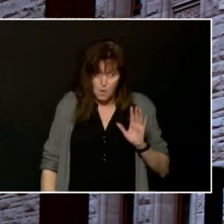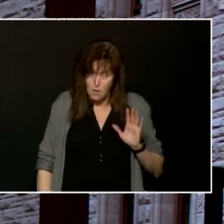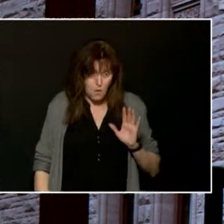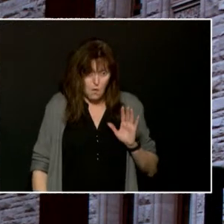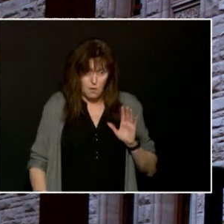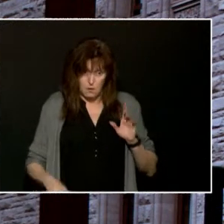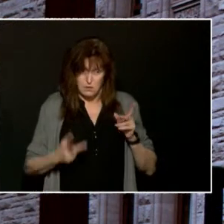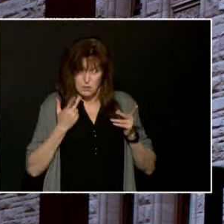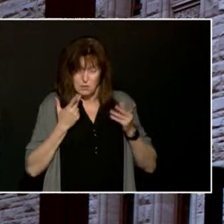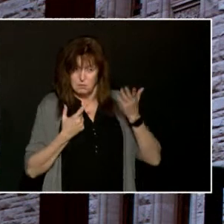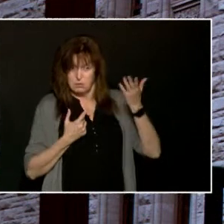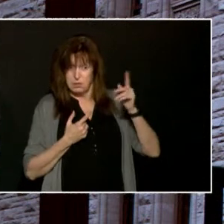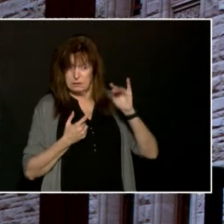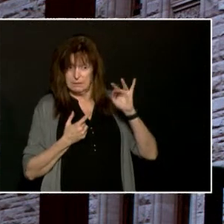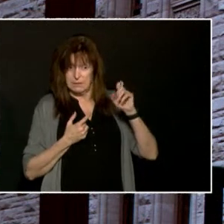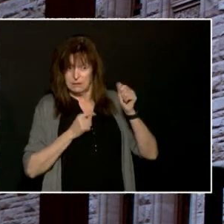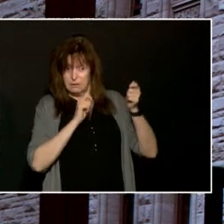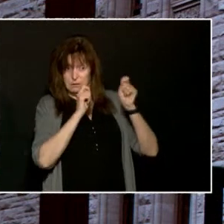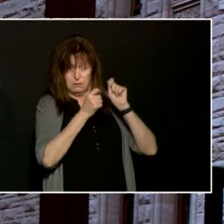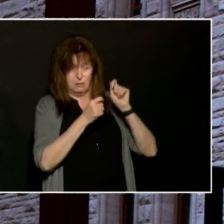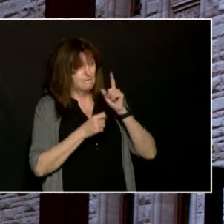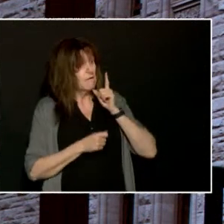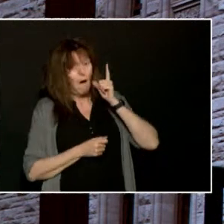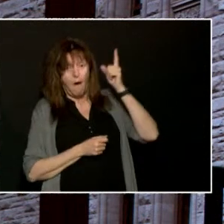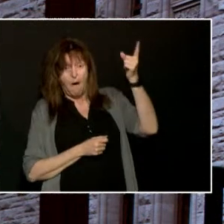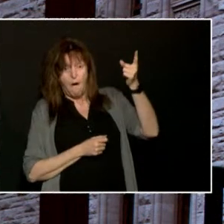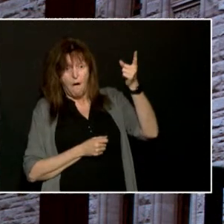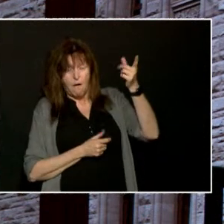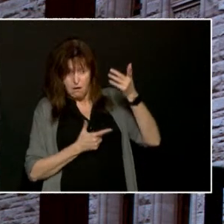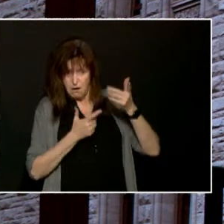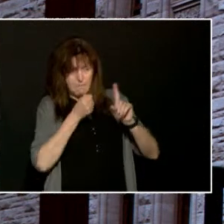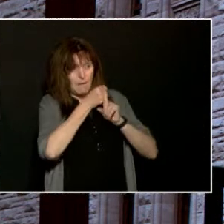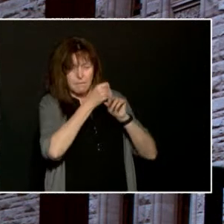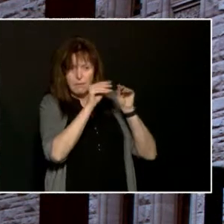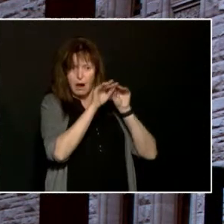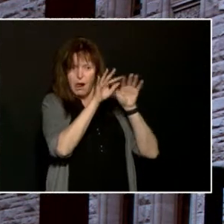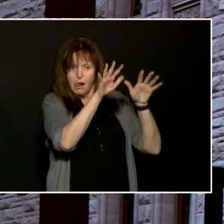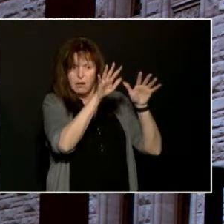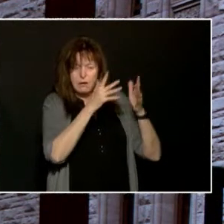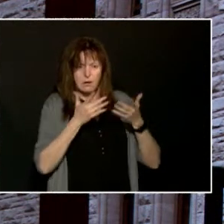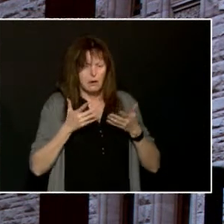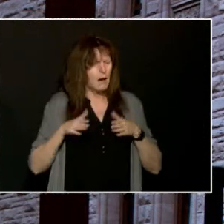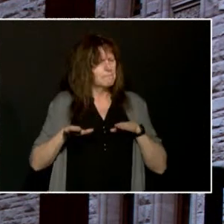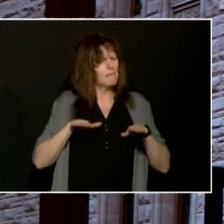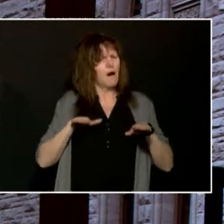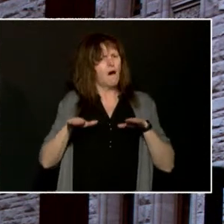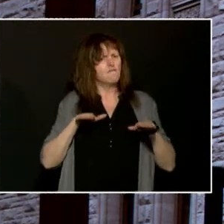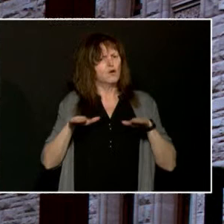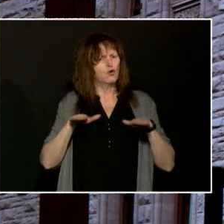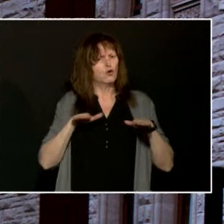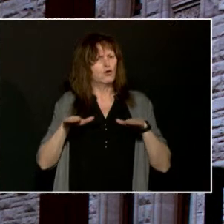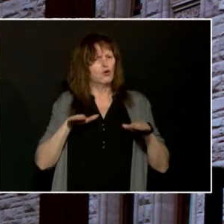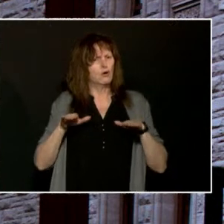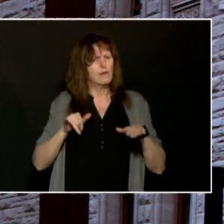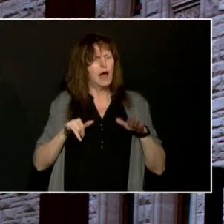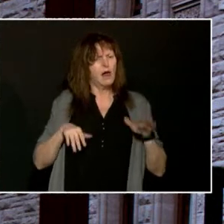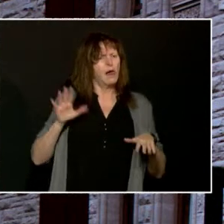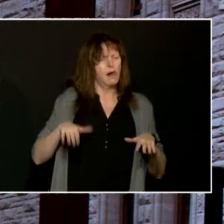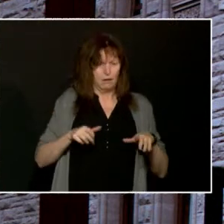And the behavior you exercise, it may give a sense of being casual about the whole thing, and it can come back. And